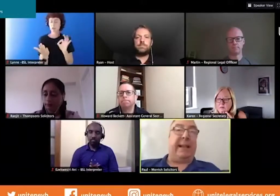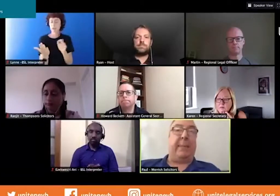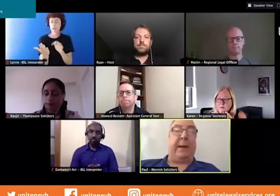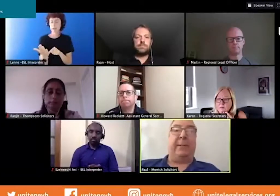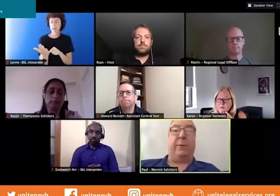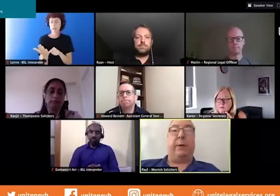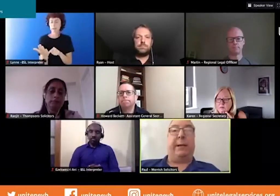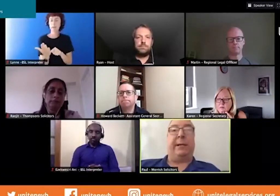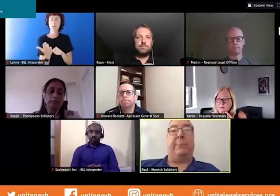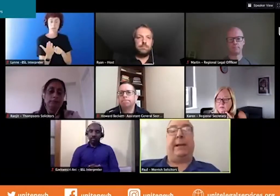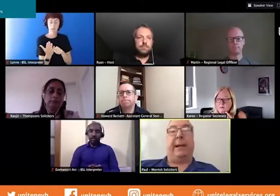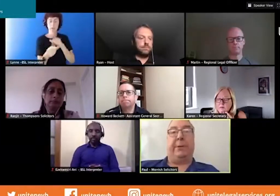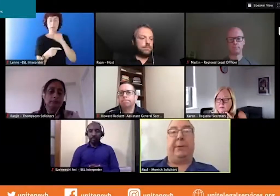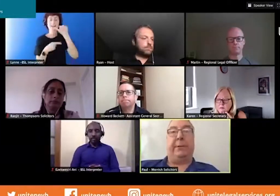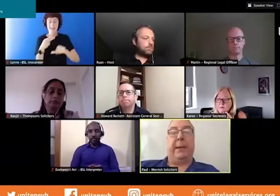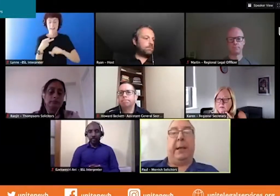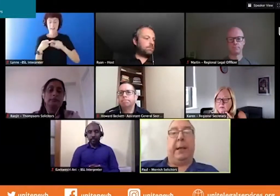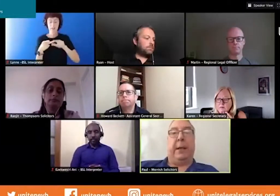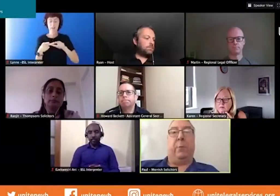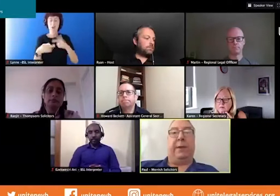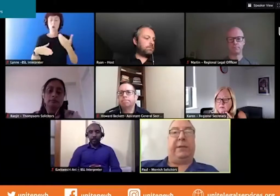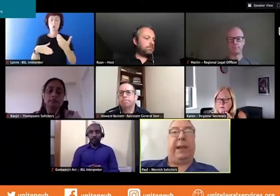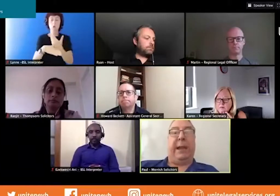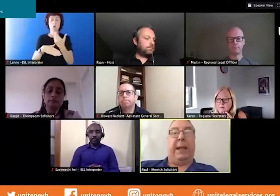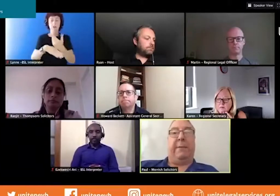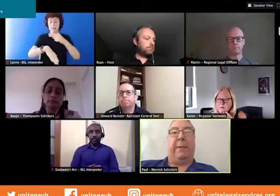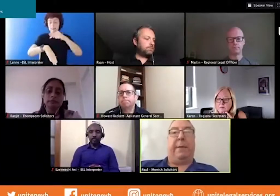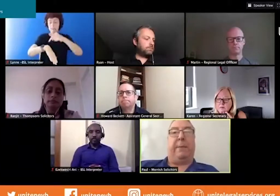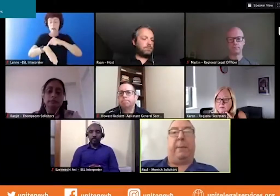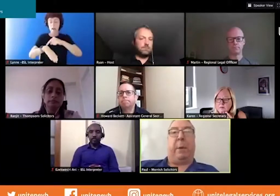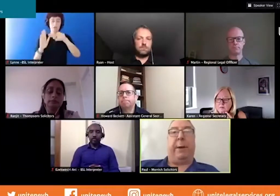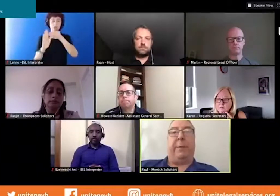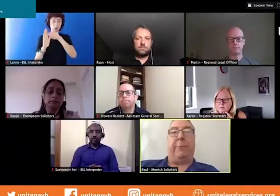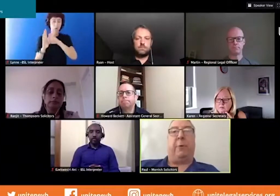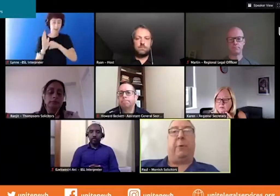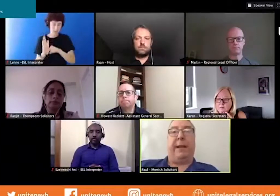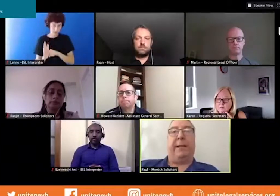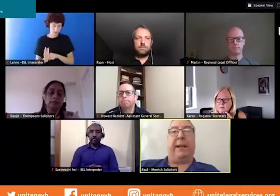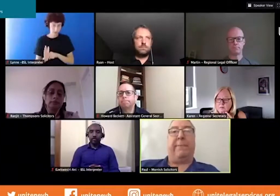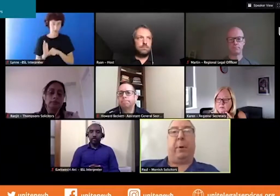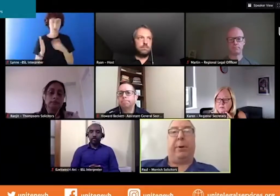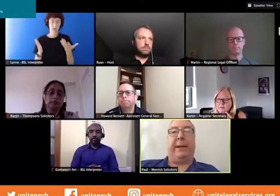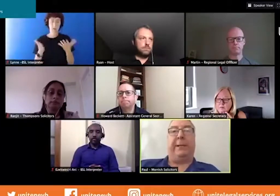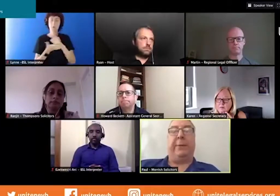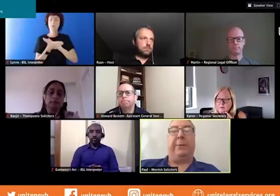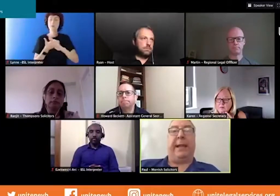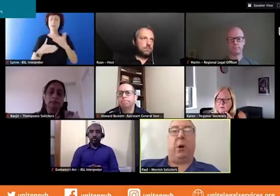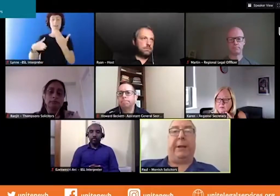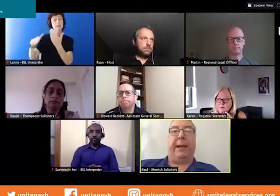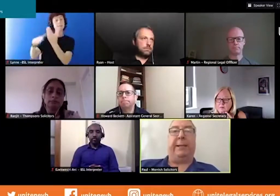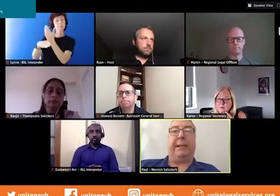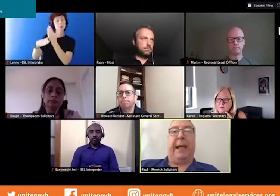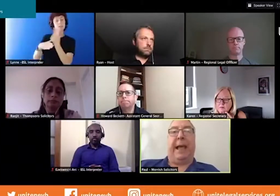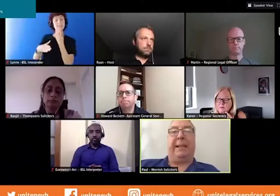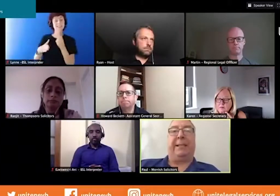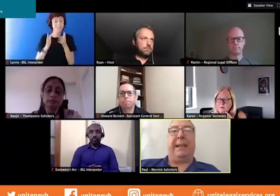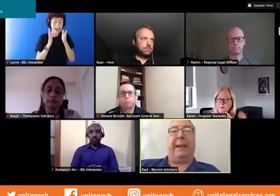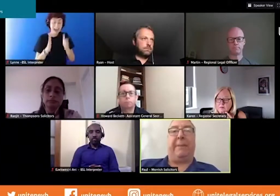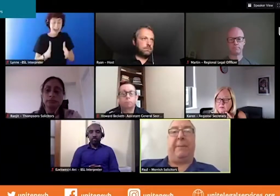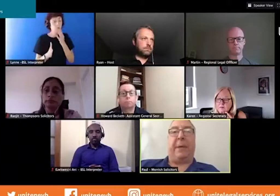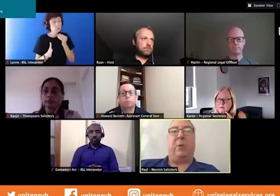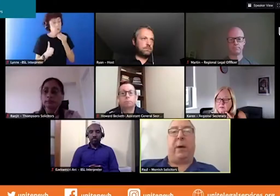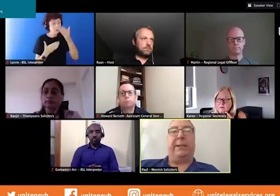think about is the working time regulations, which say that the employer that requires an employee to take holidays has to